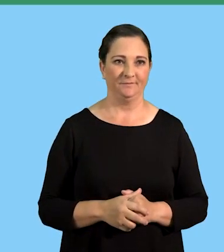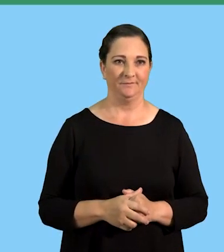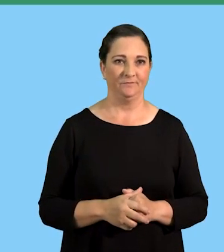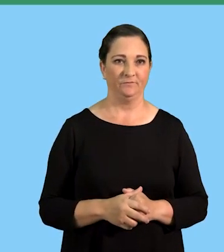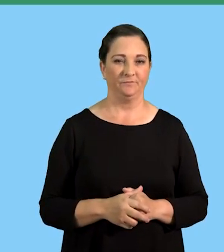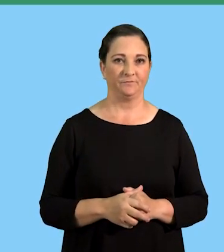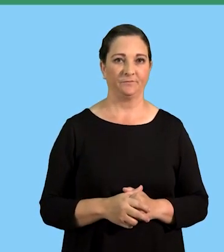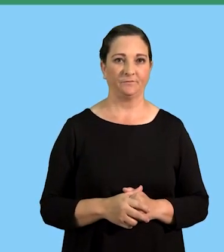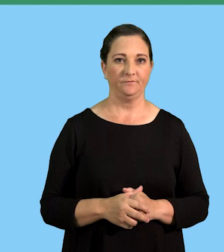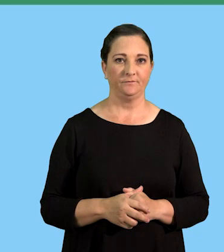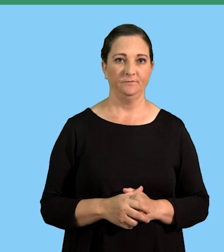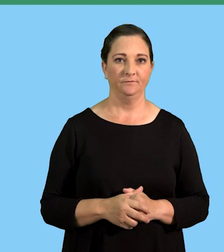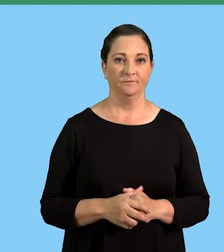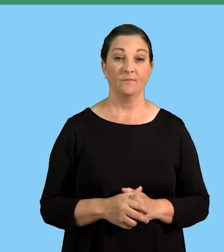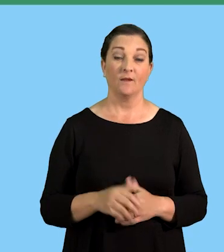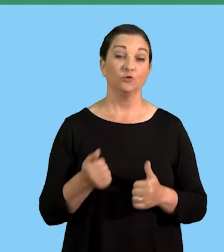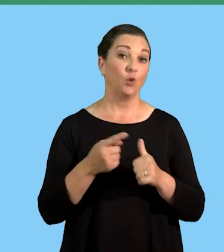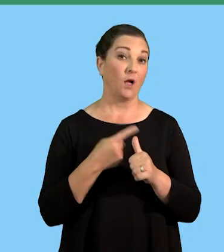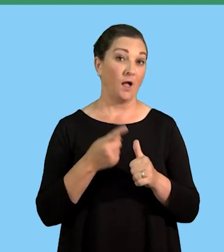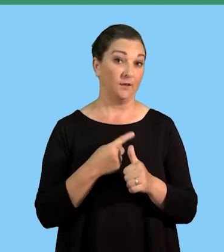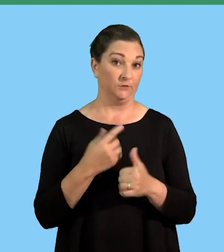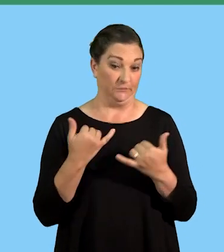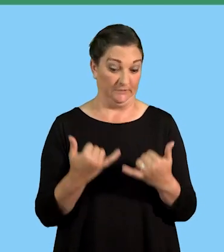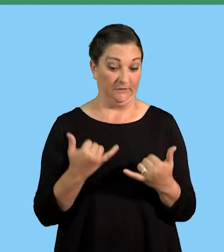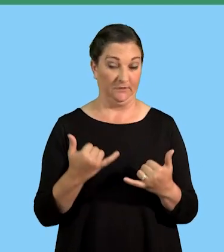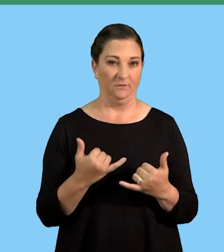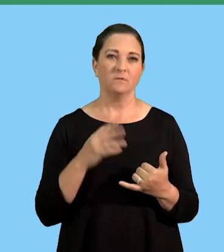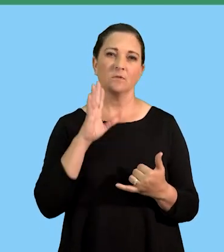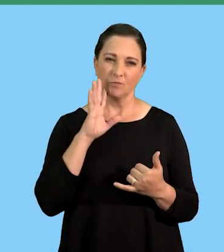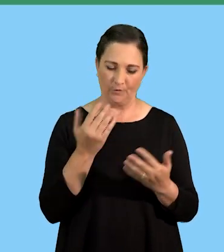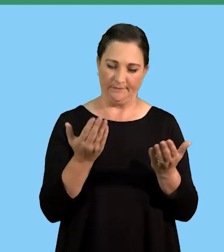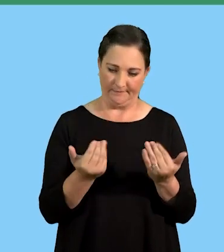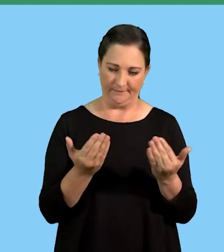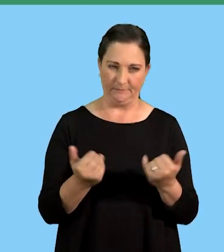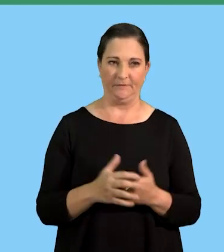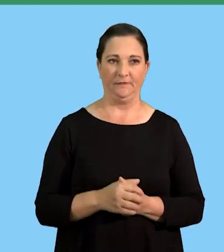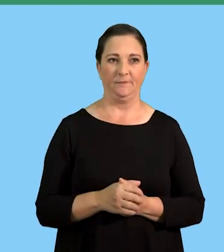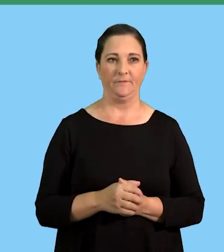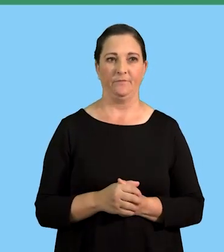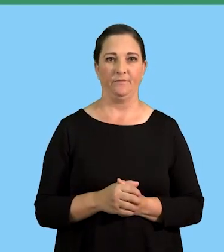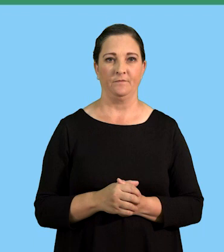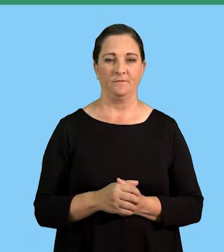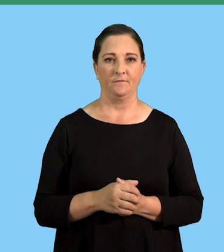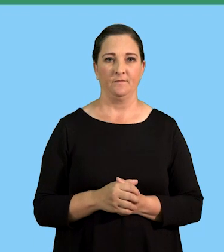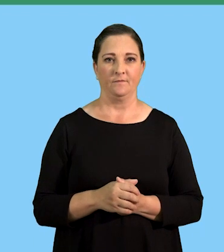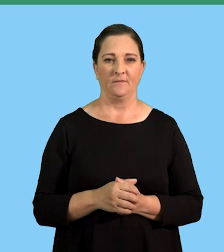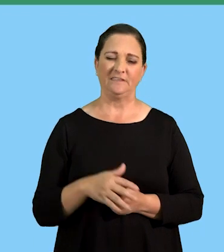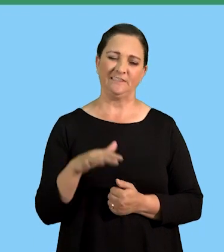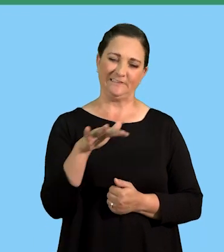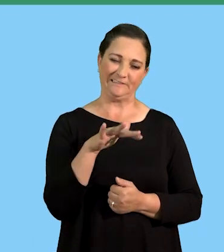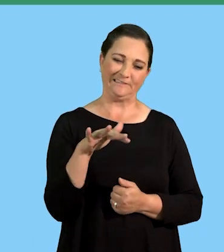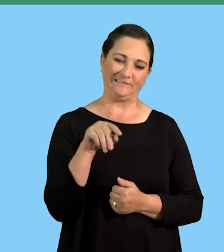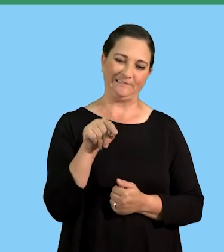Then let us look now into answering. So you'd be expected here to say situational